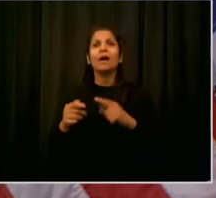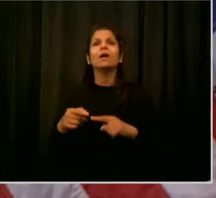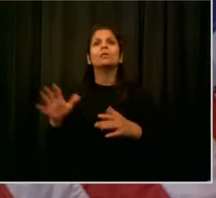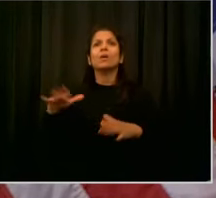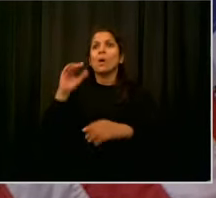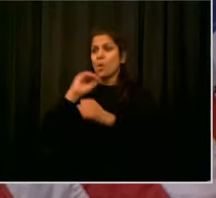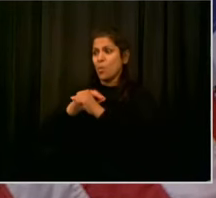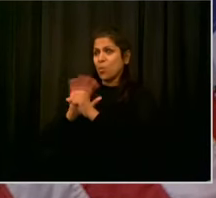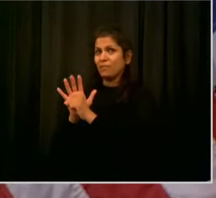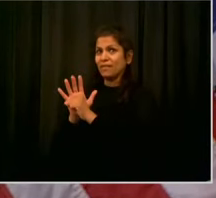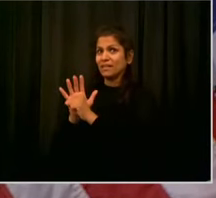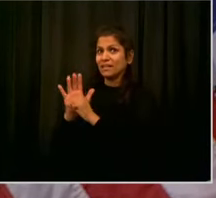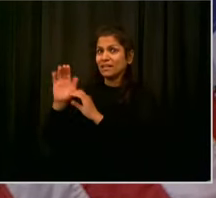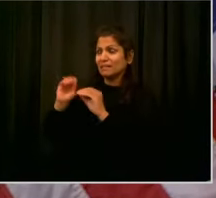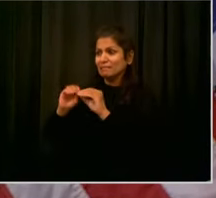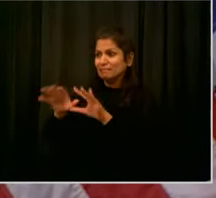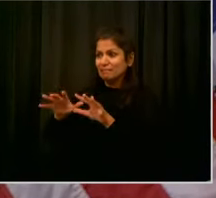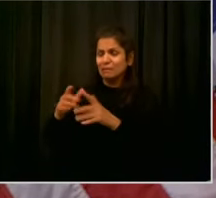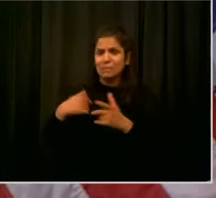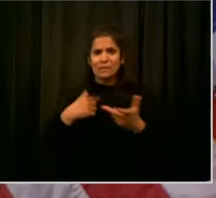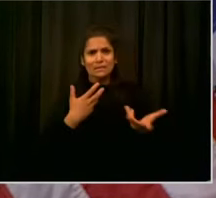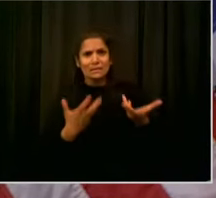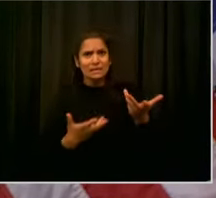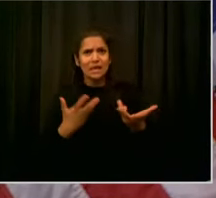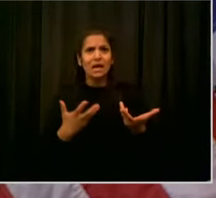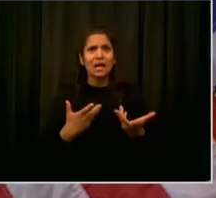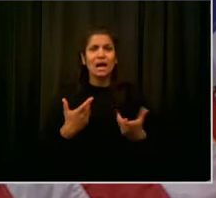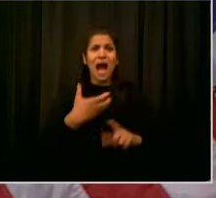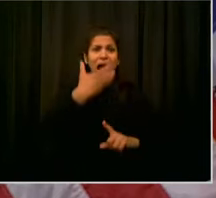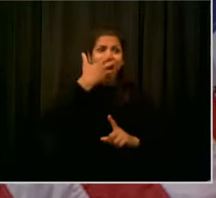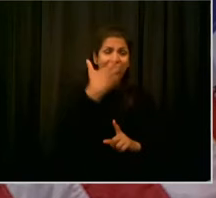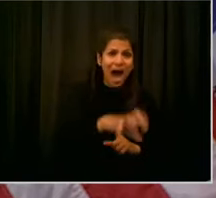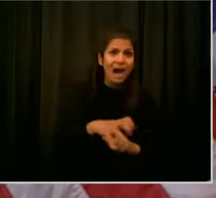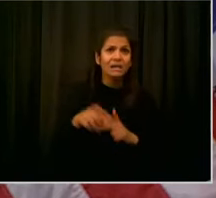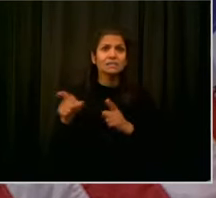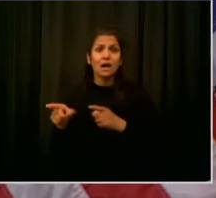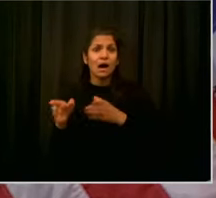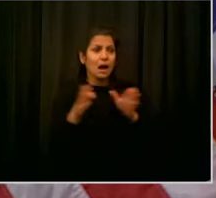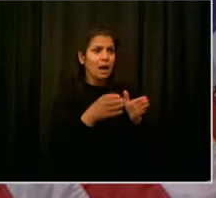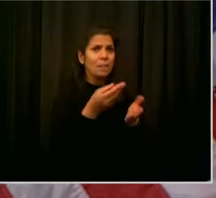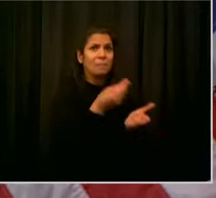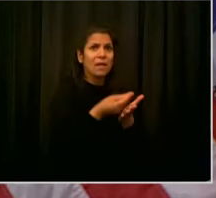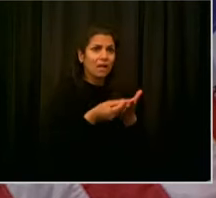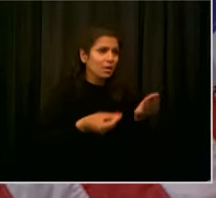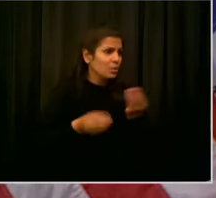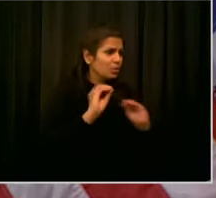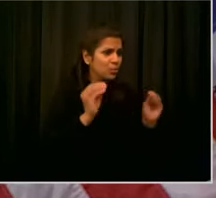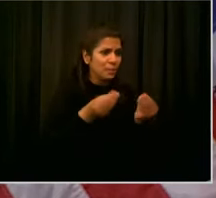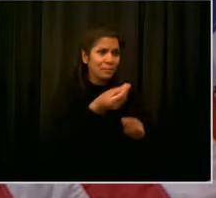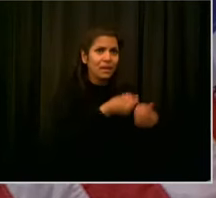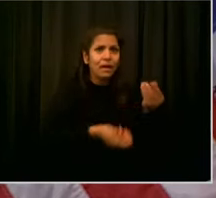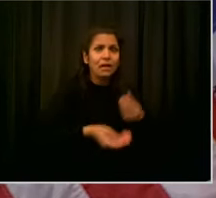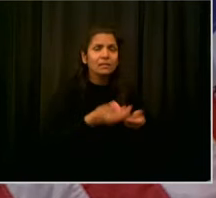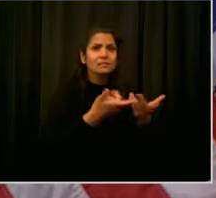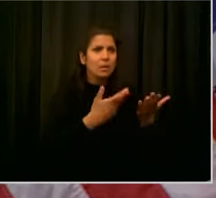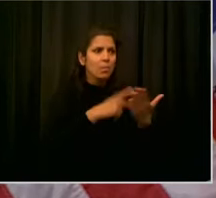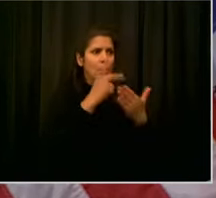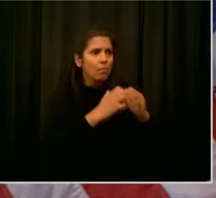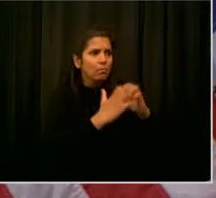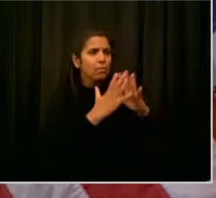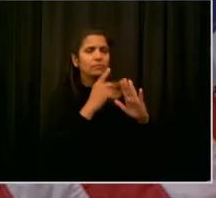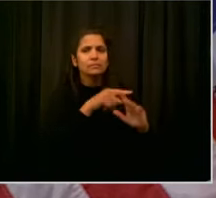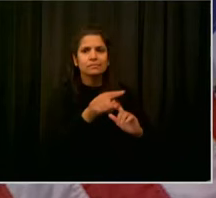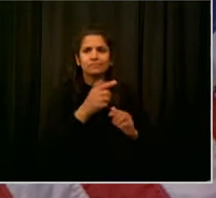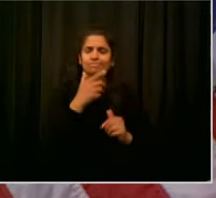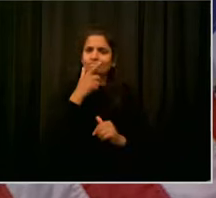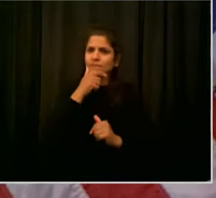the worst fiscal crisis this city has seen in generations. The answer is we need the stimulus in Washington, which,